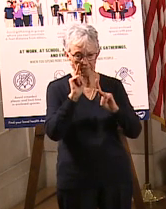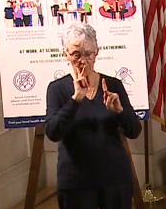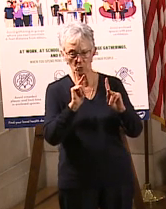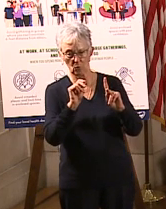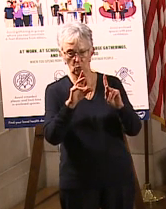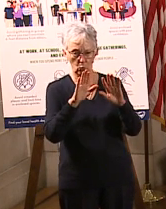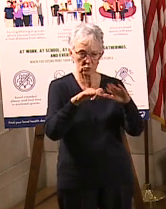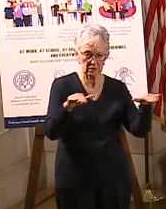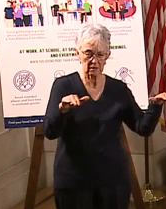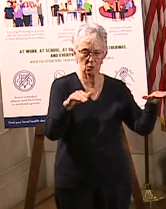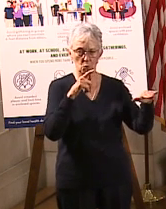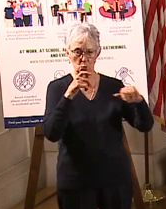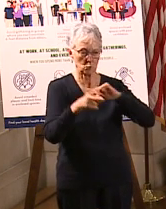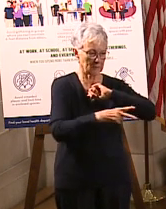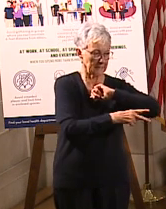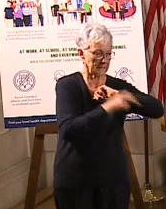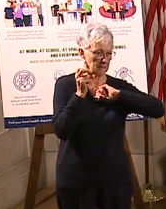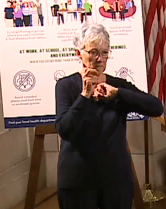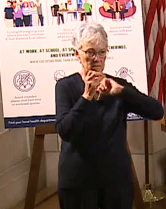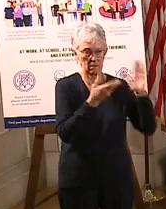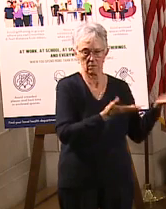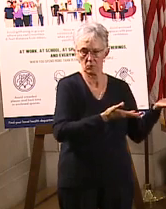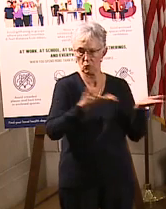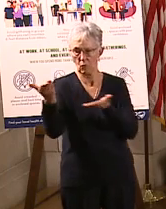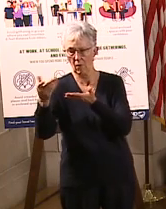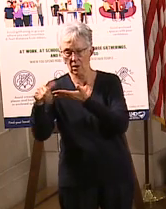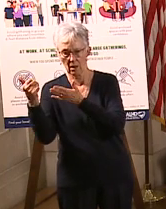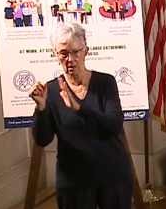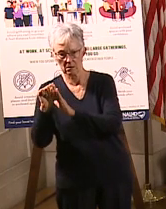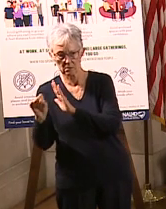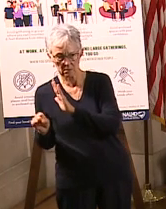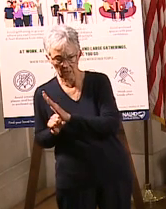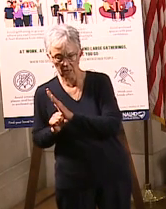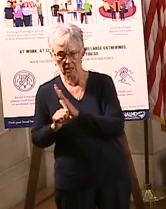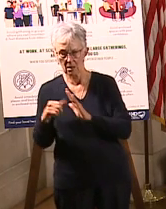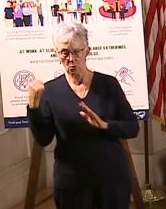human trafficking, and it's never